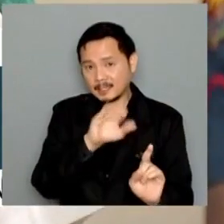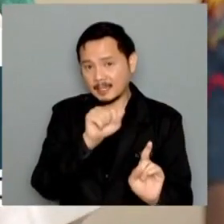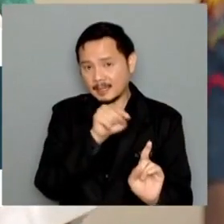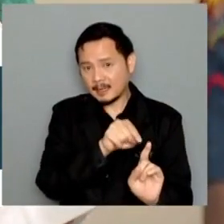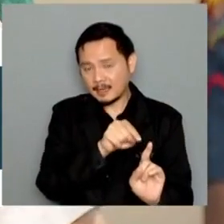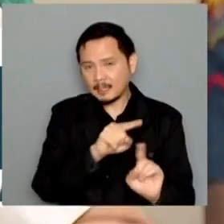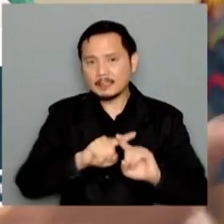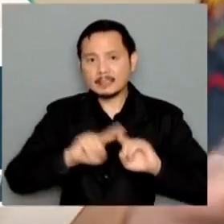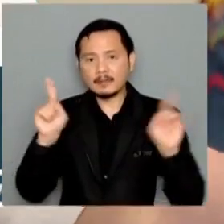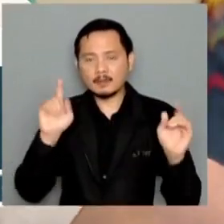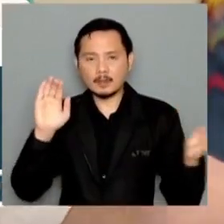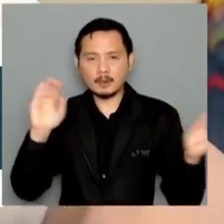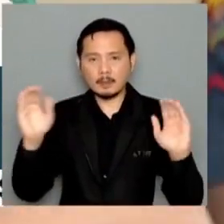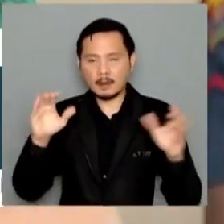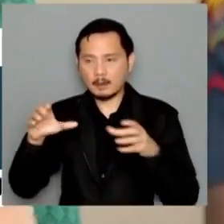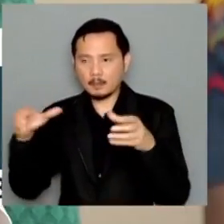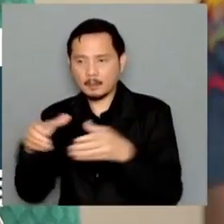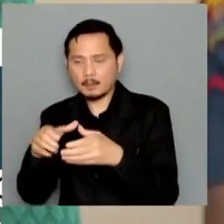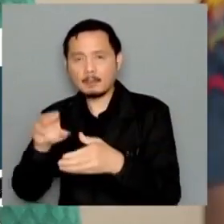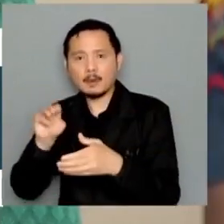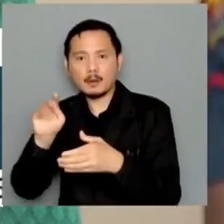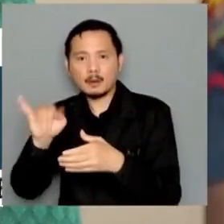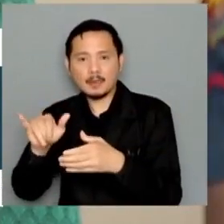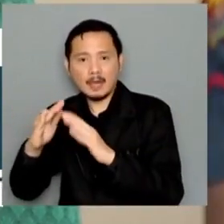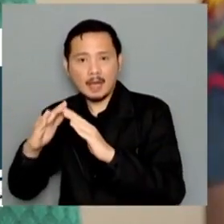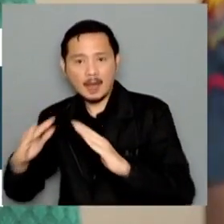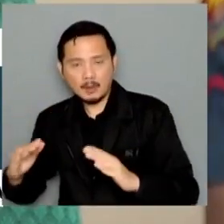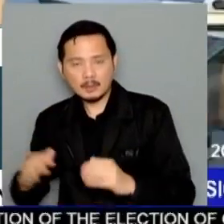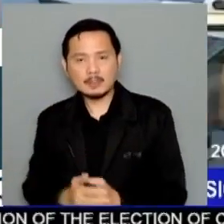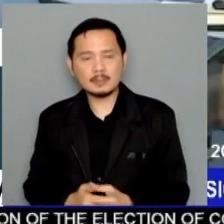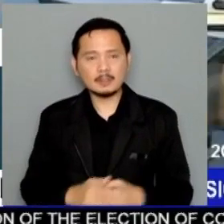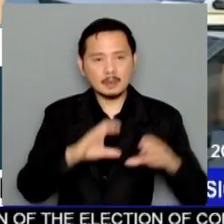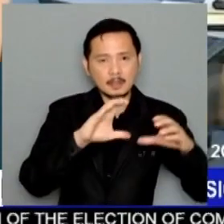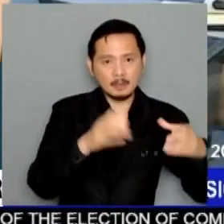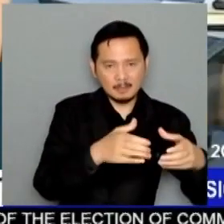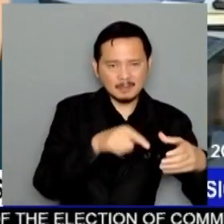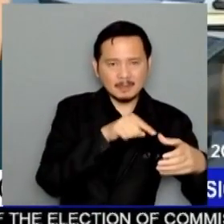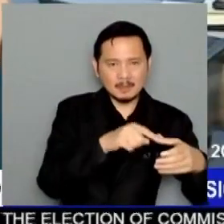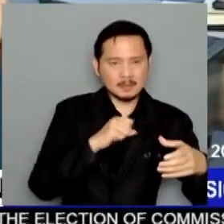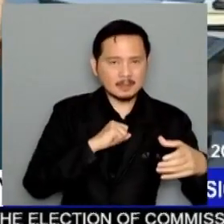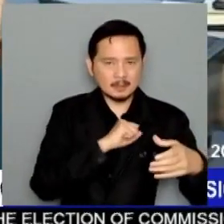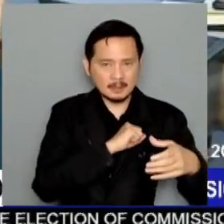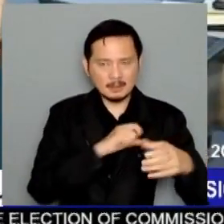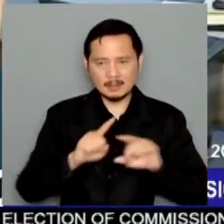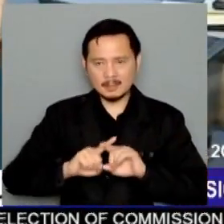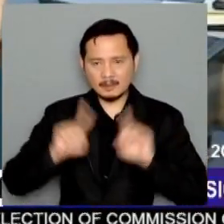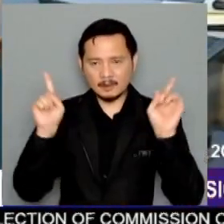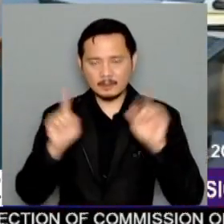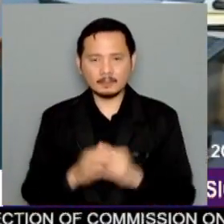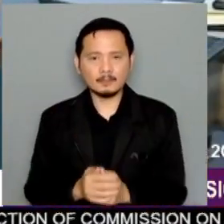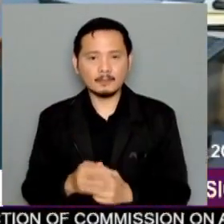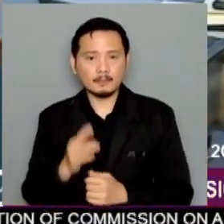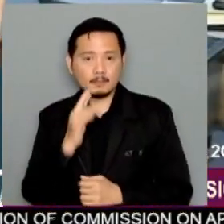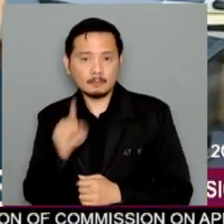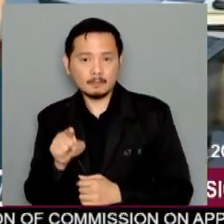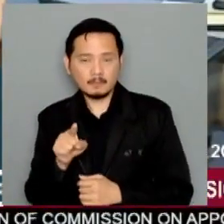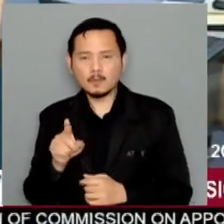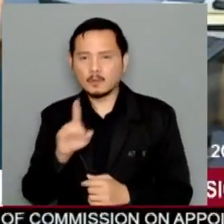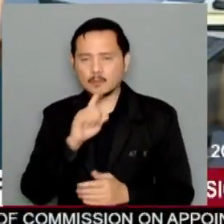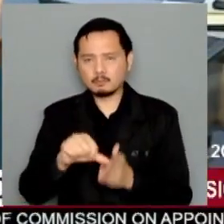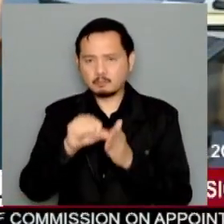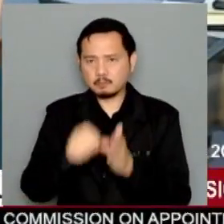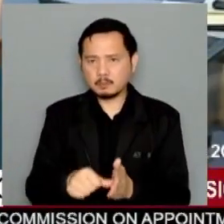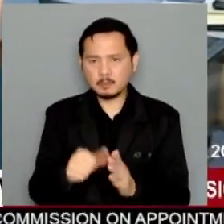different from the minority both of the House and of the Senate. Ontiveros maintains she should head the CA minority